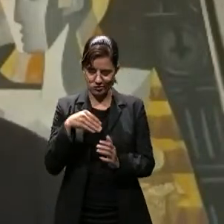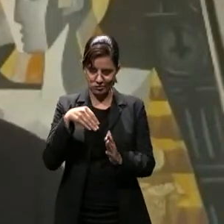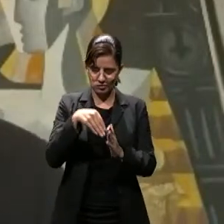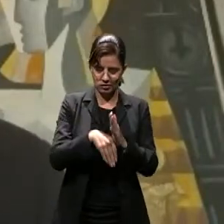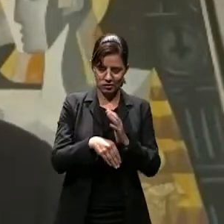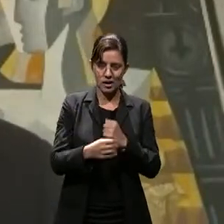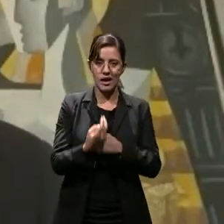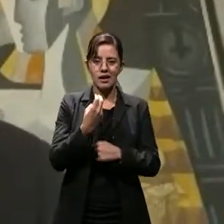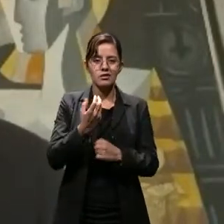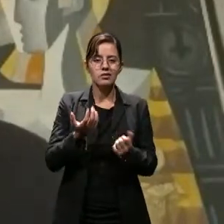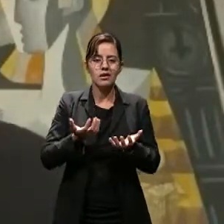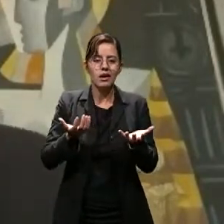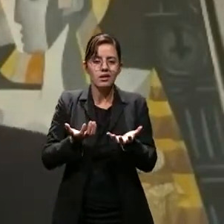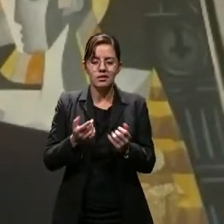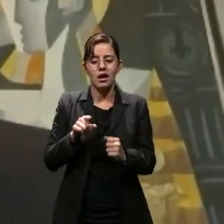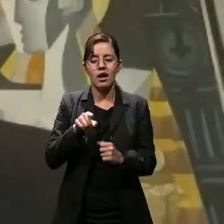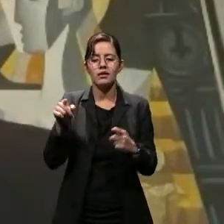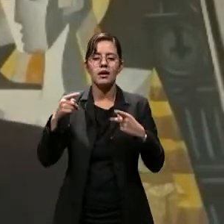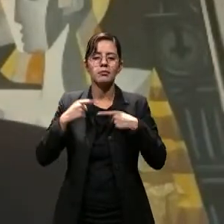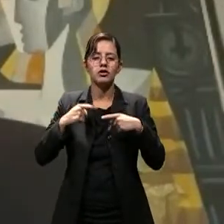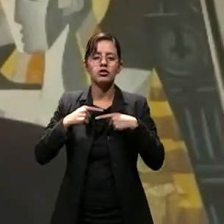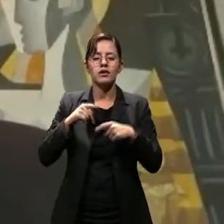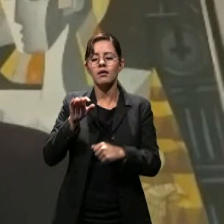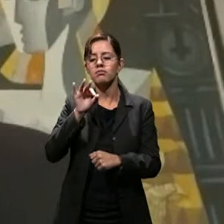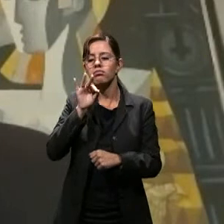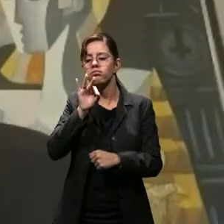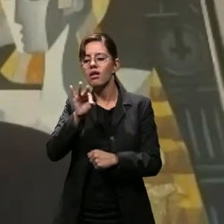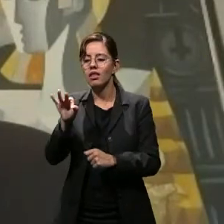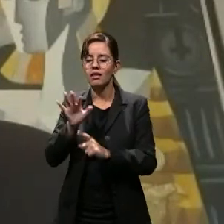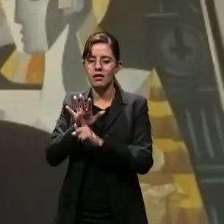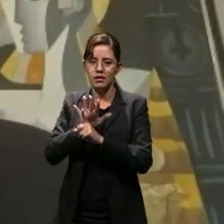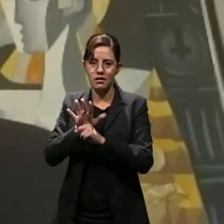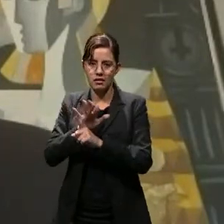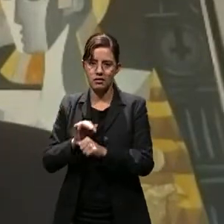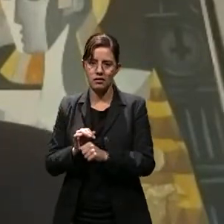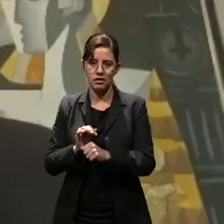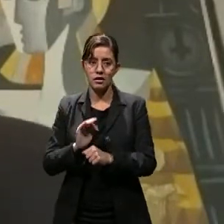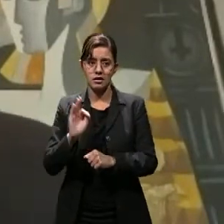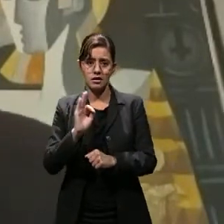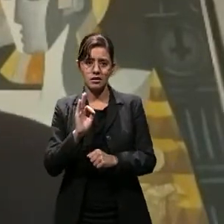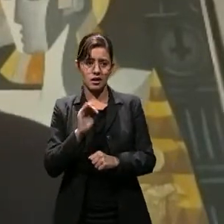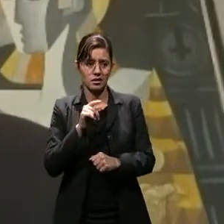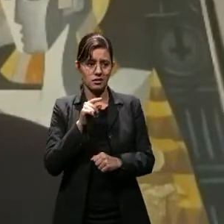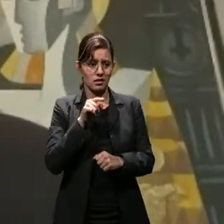candidate thinks they're not going to win, they want to cause doubt